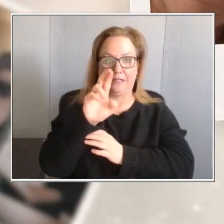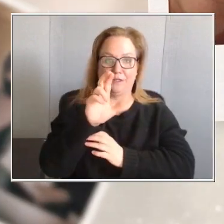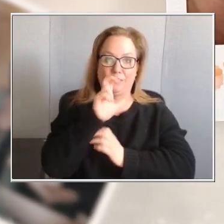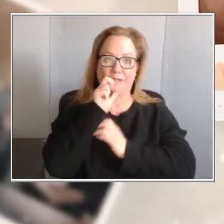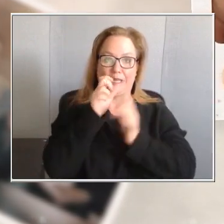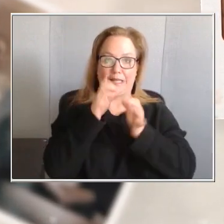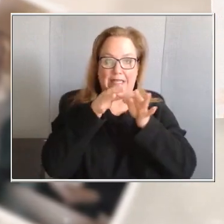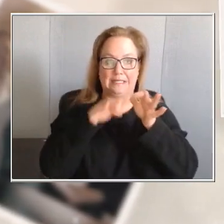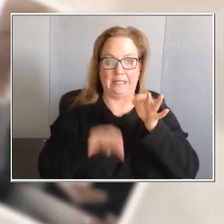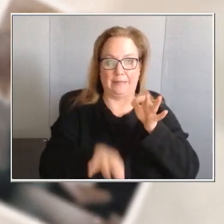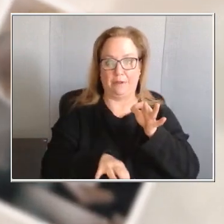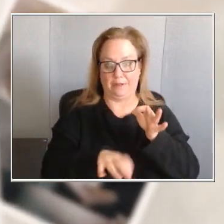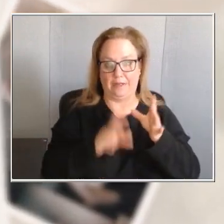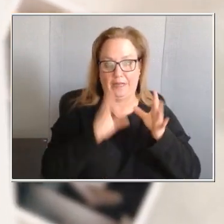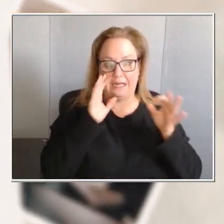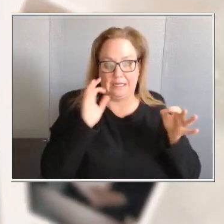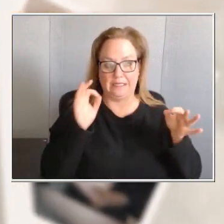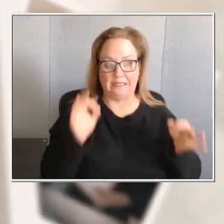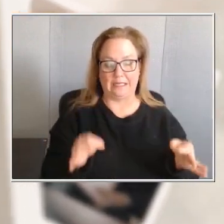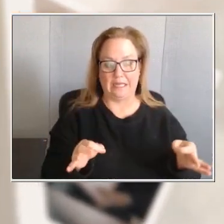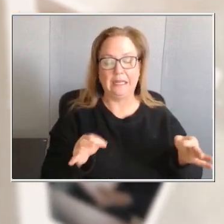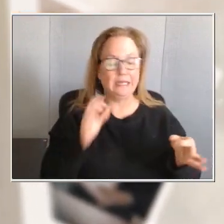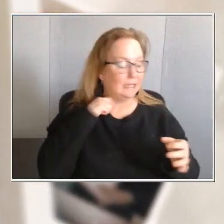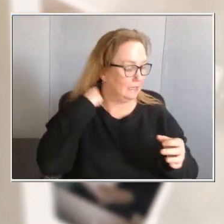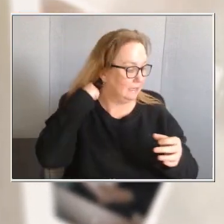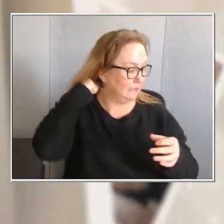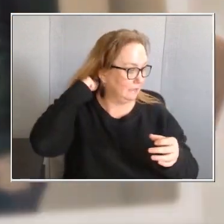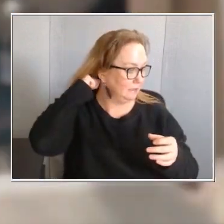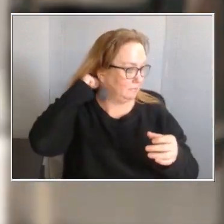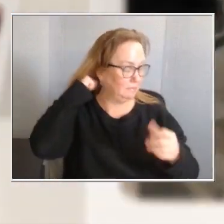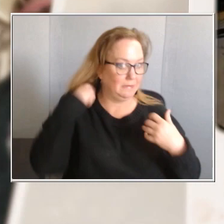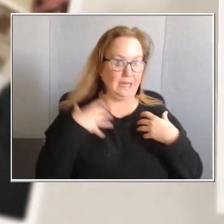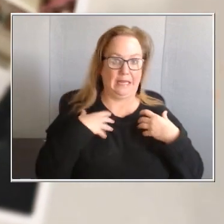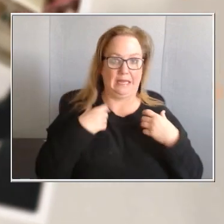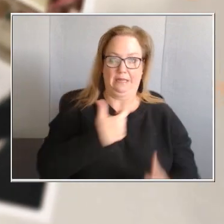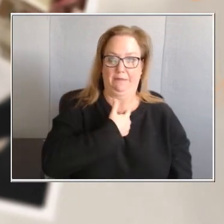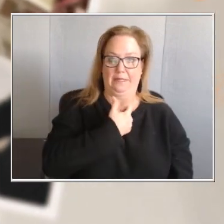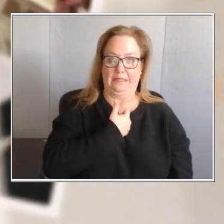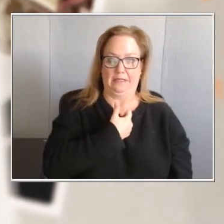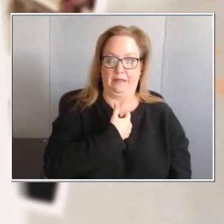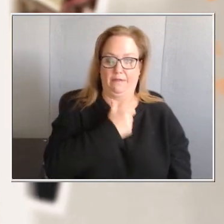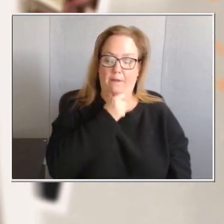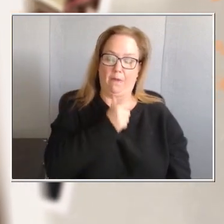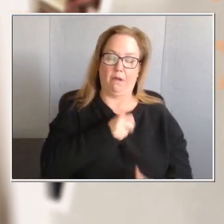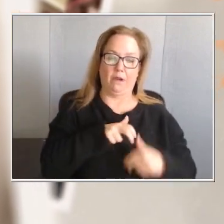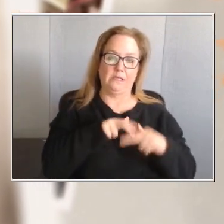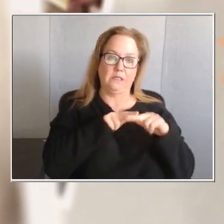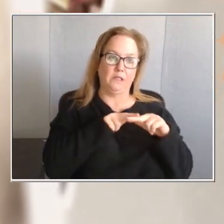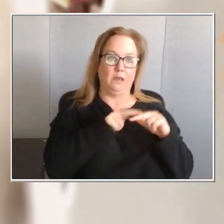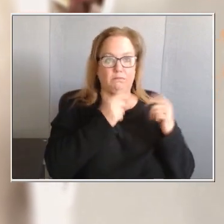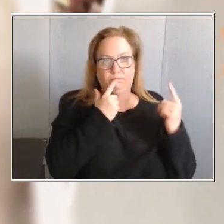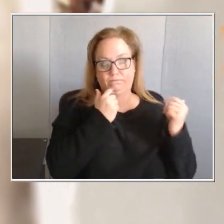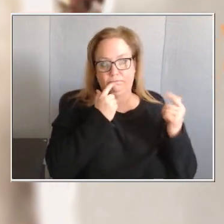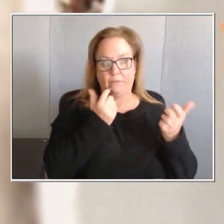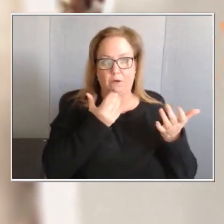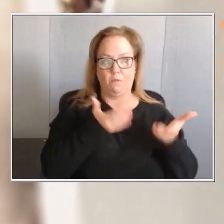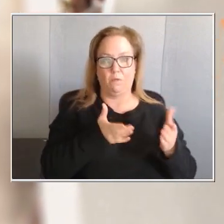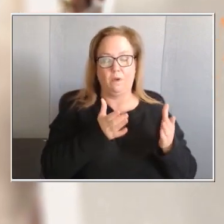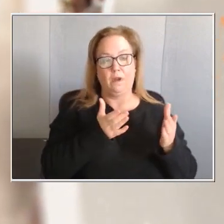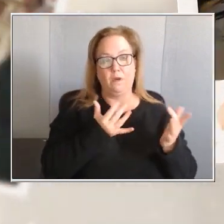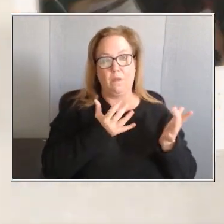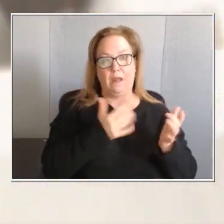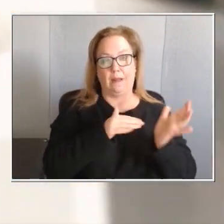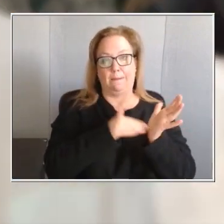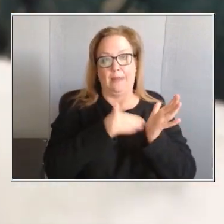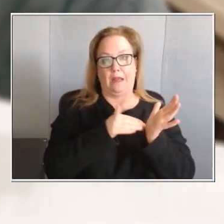simple. I decided that I can heal myself. I'm not going to sit idly by and let the medical community